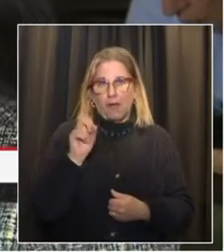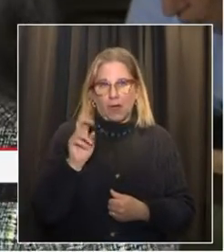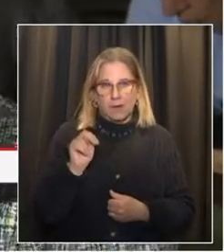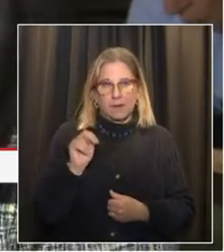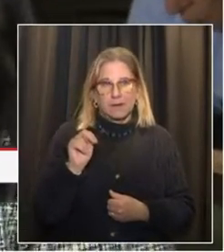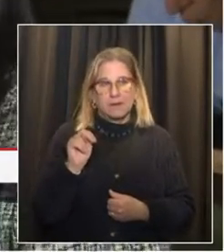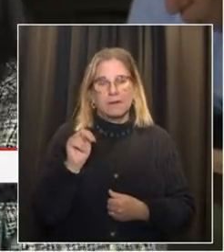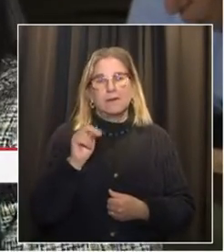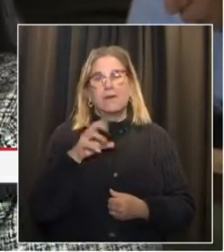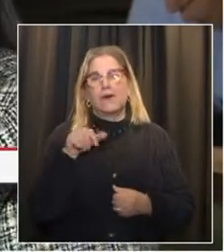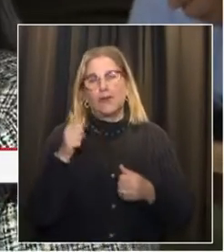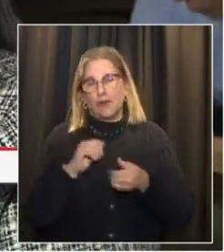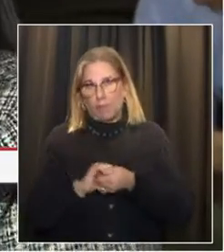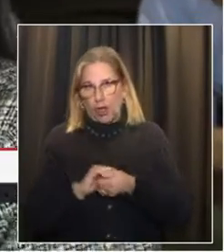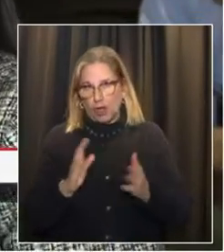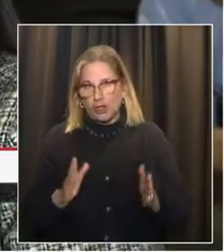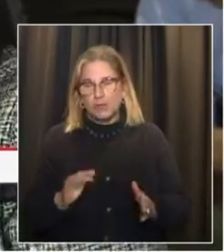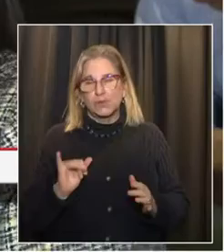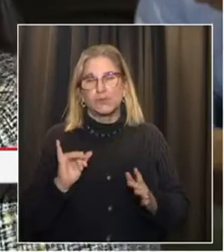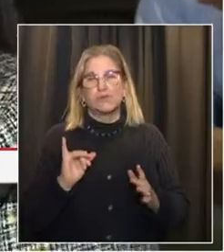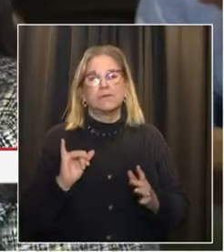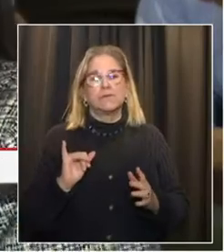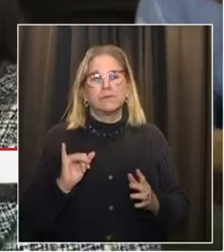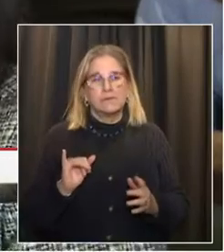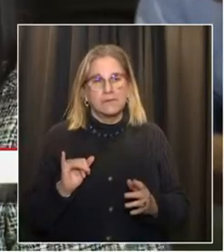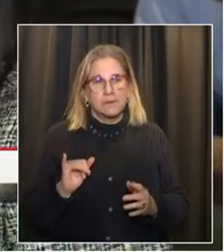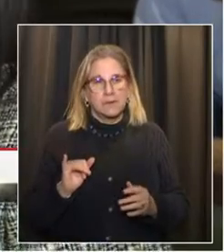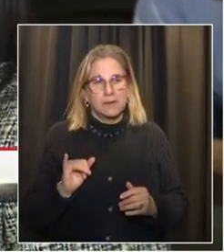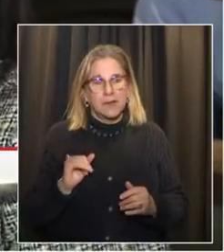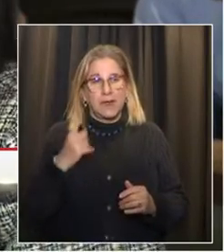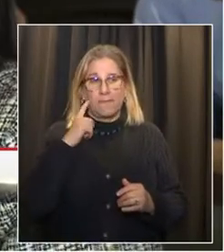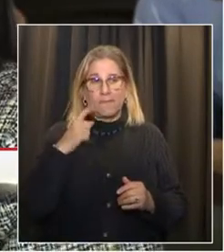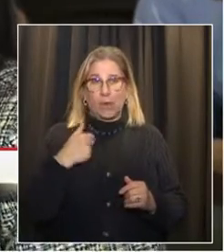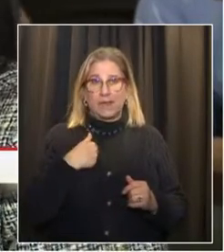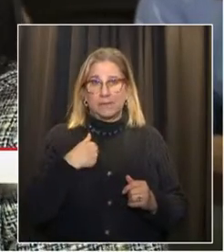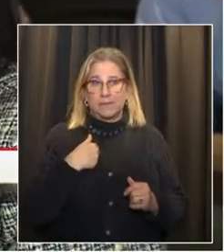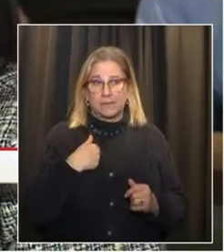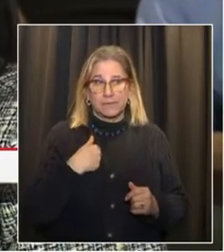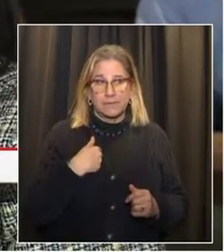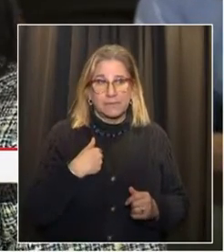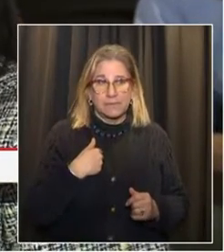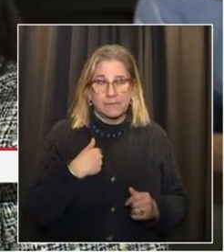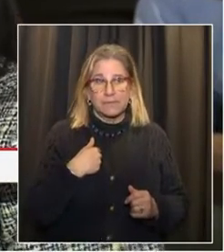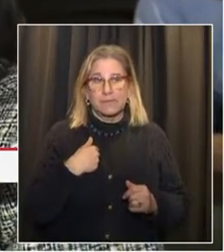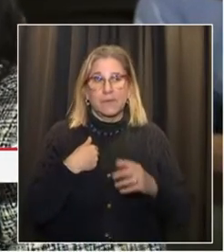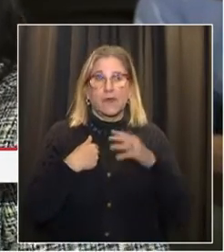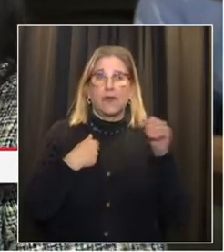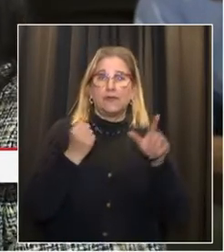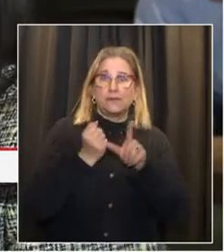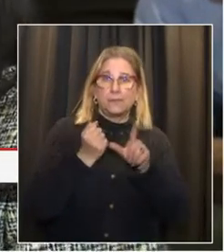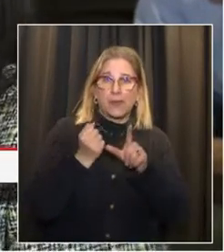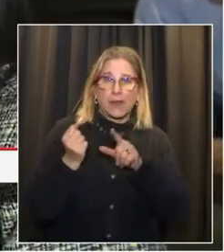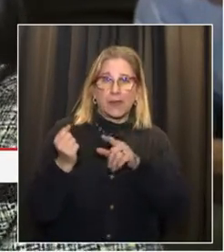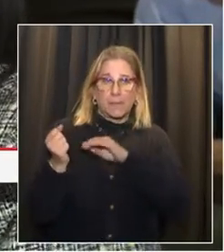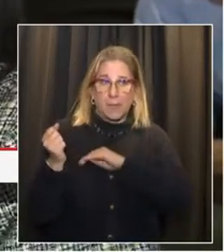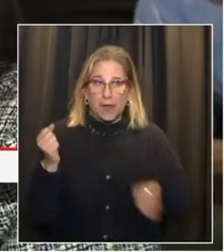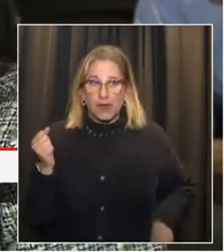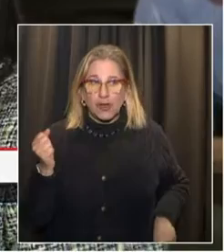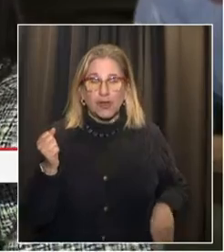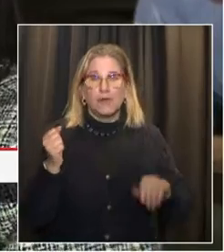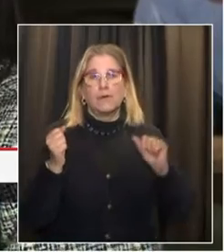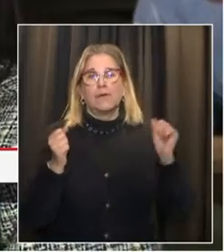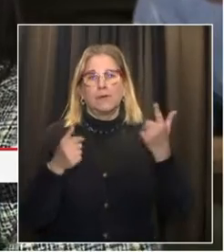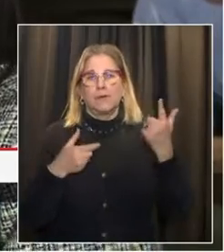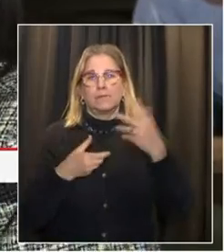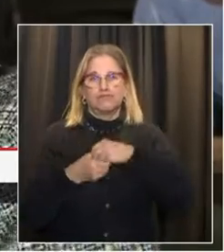that from me and Deputy Mayor Bell and the other deputy mayors working together to ensure that as we're coming up with plans for